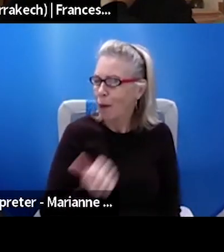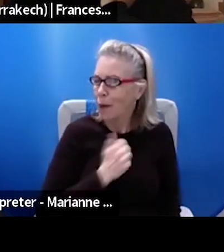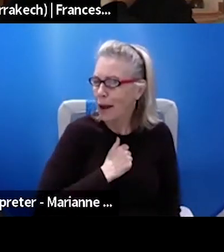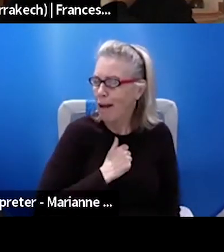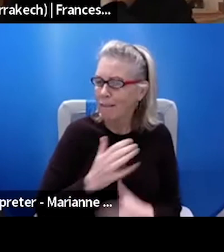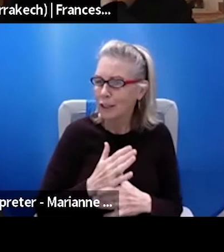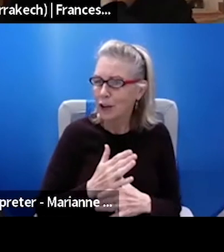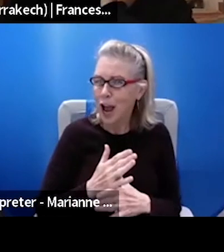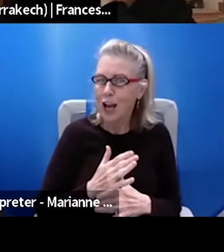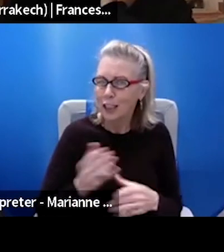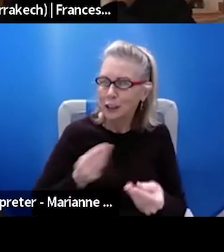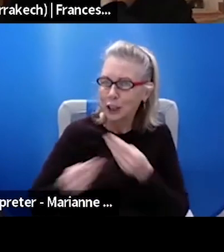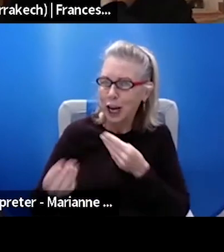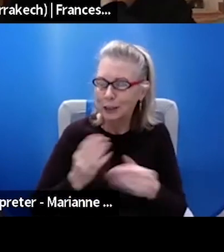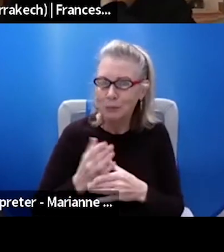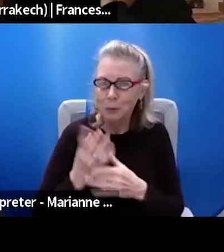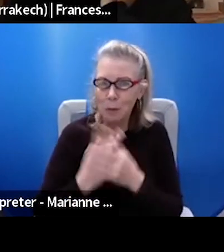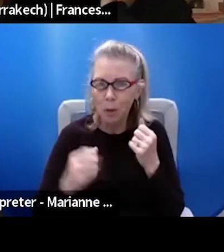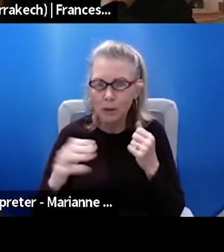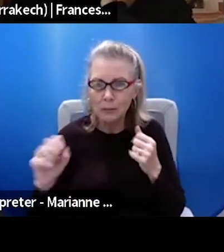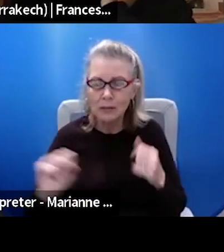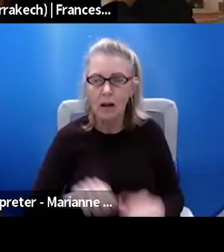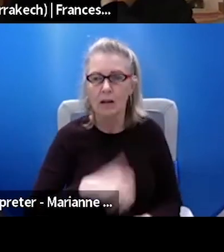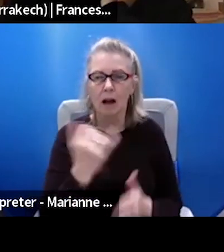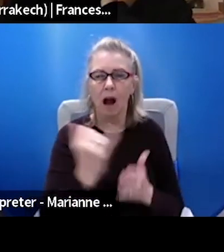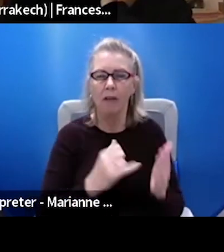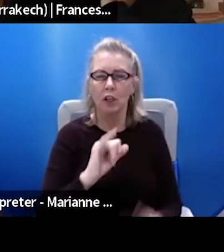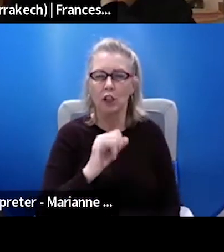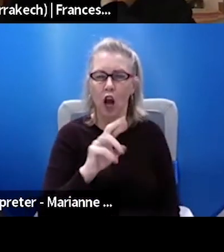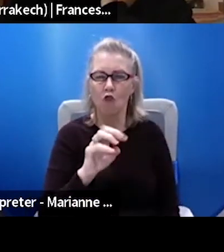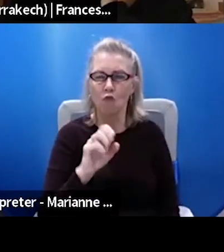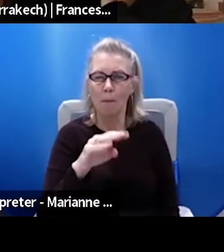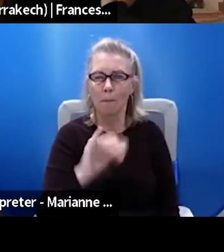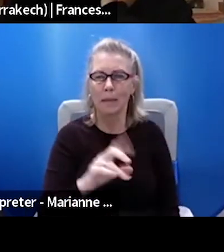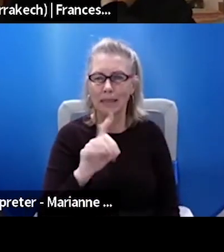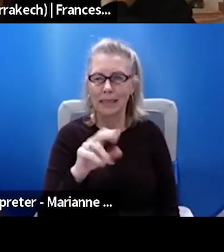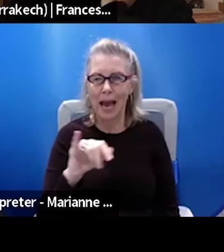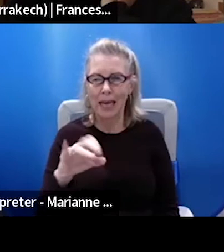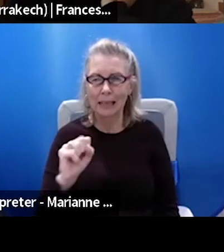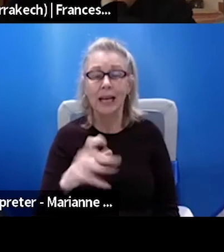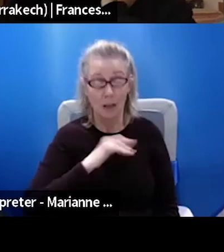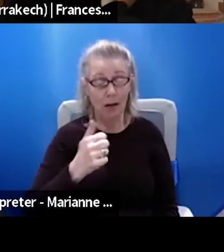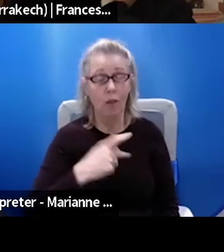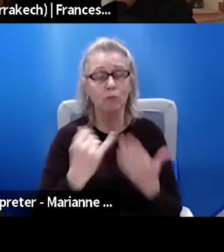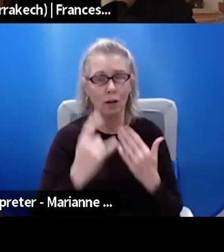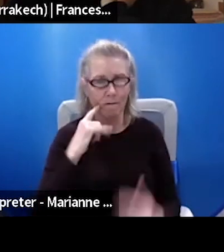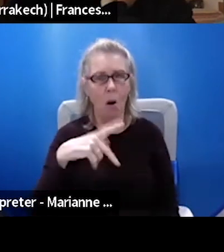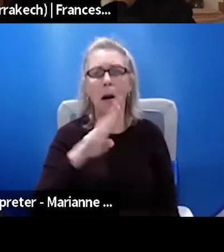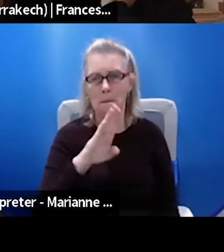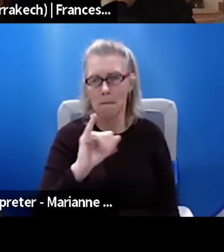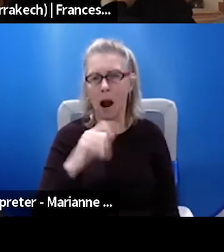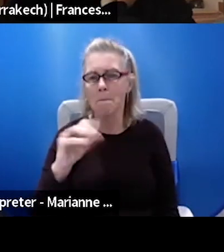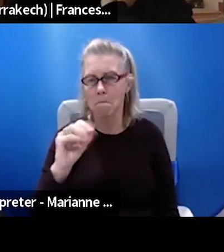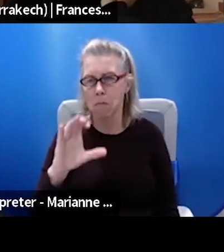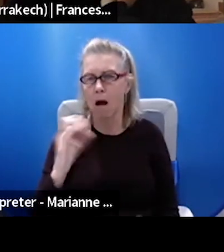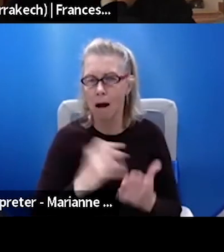both spaces. There's another artist, Jeremy Dennis, who has a project for BIPOC artists in his grandmother's home